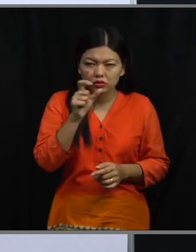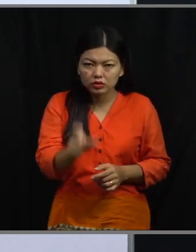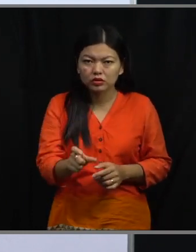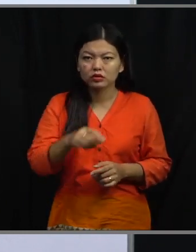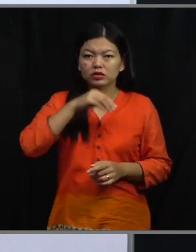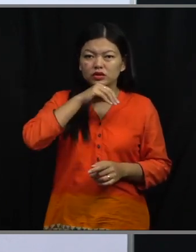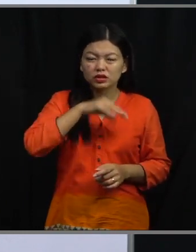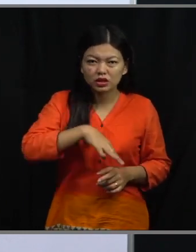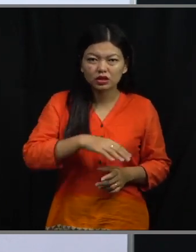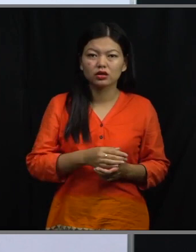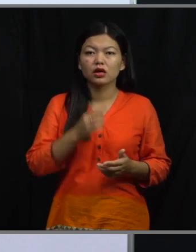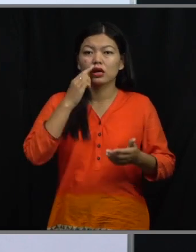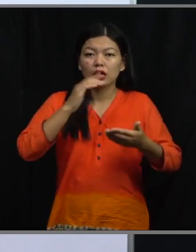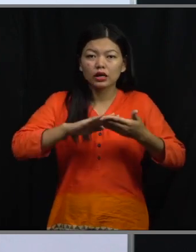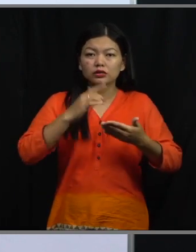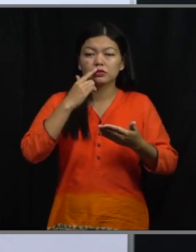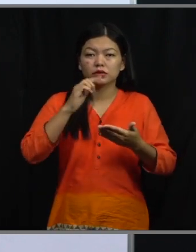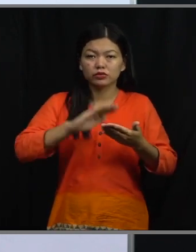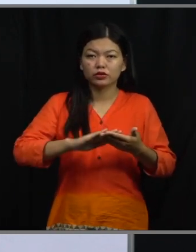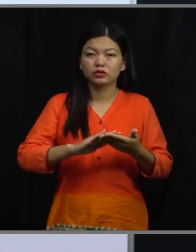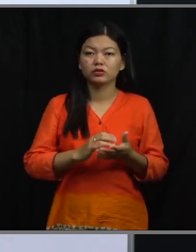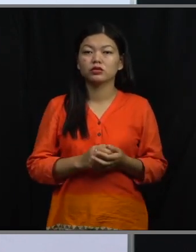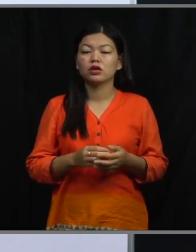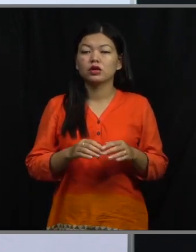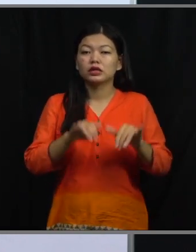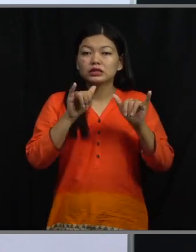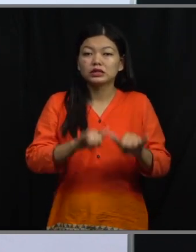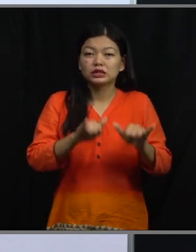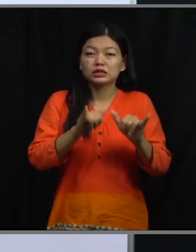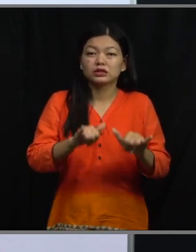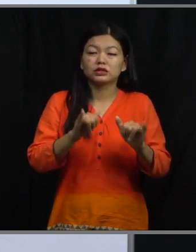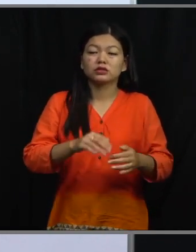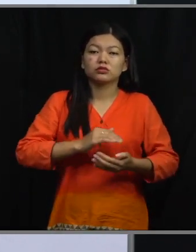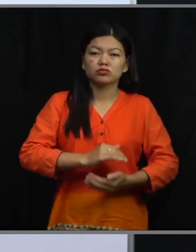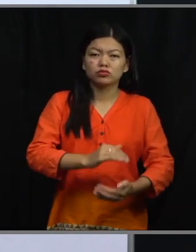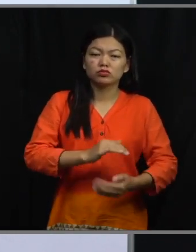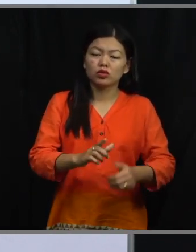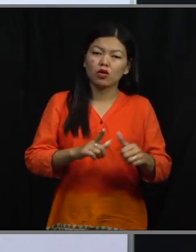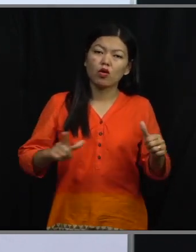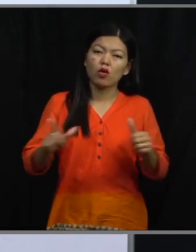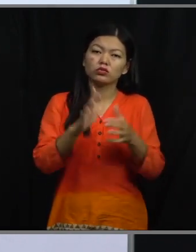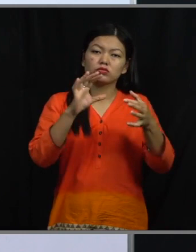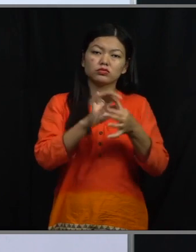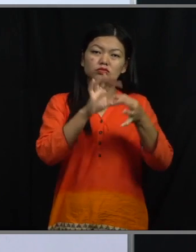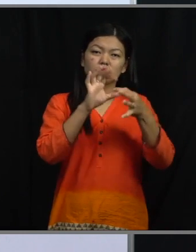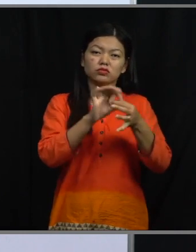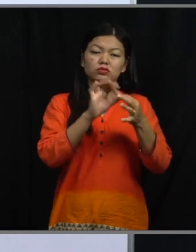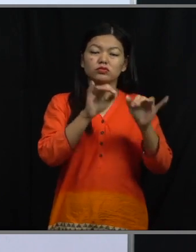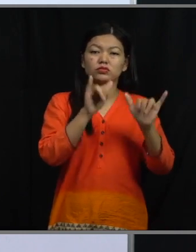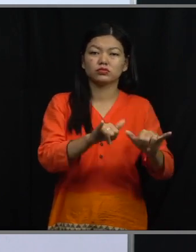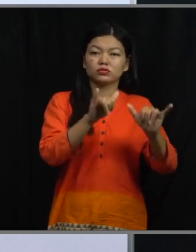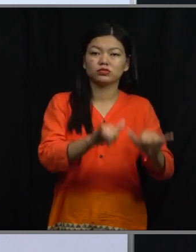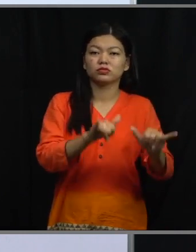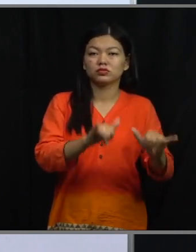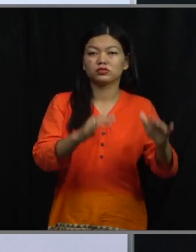live under the same roof. Okay, under the same roof, common residence. The second is the hearth. That is what